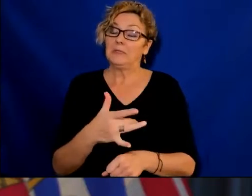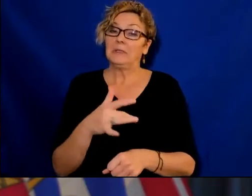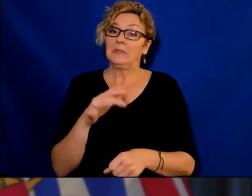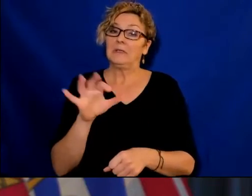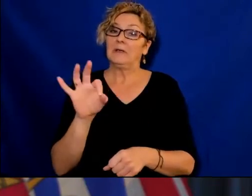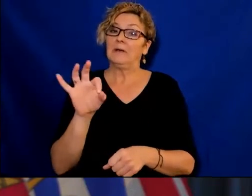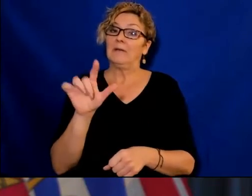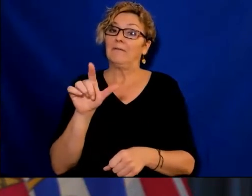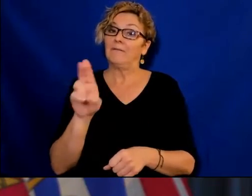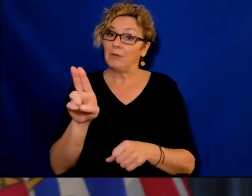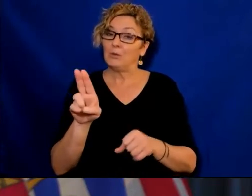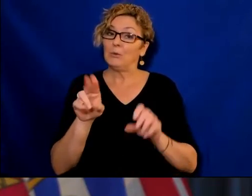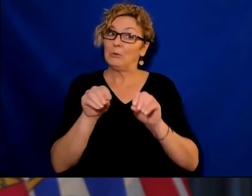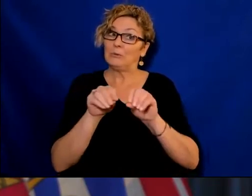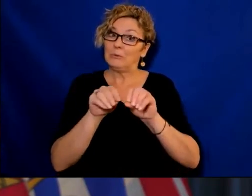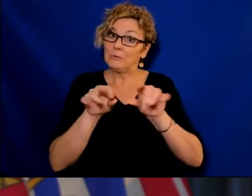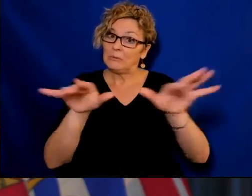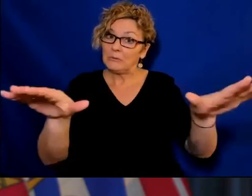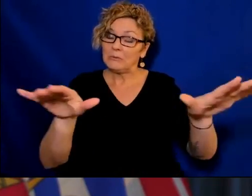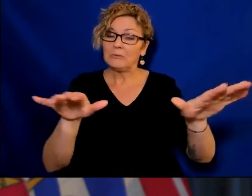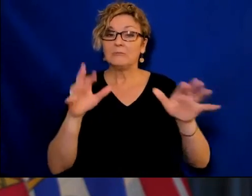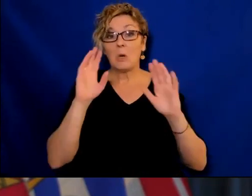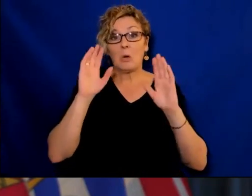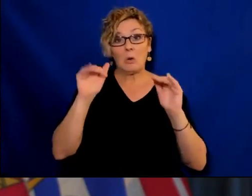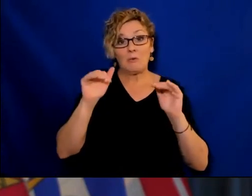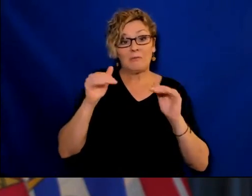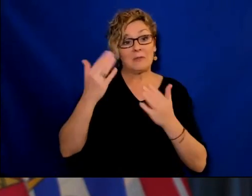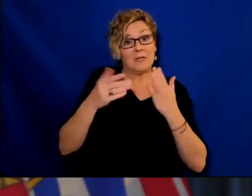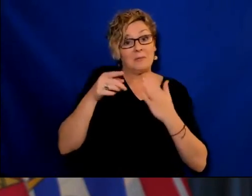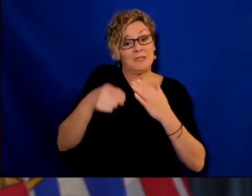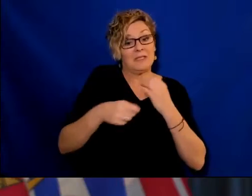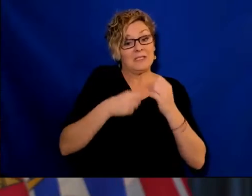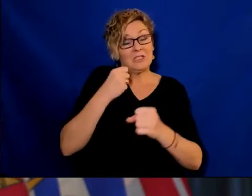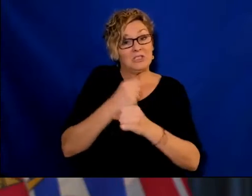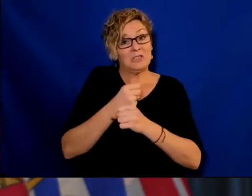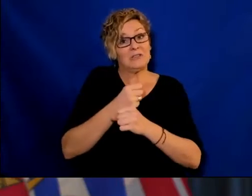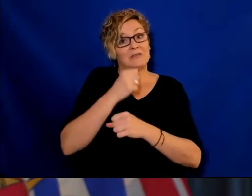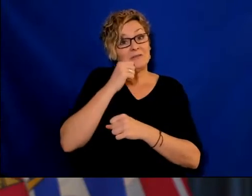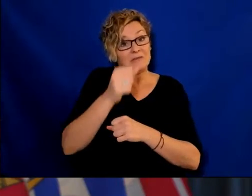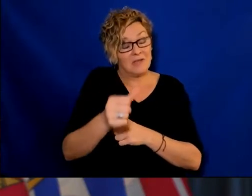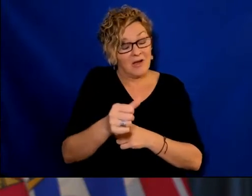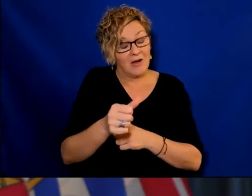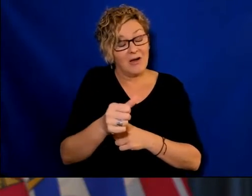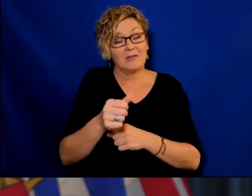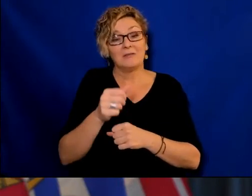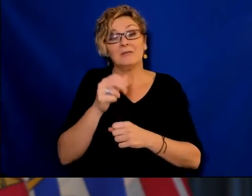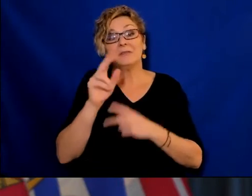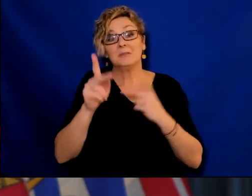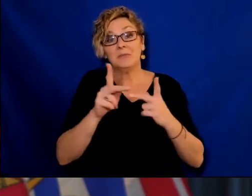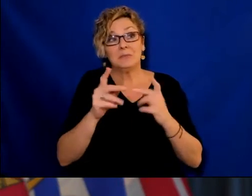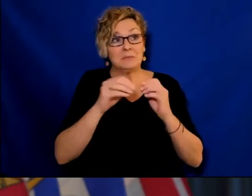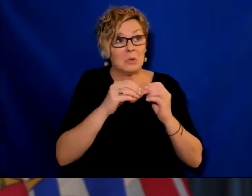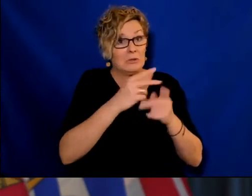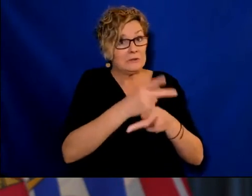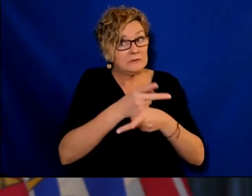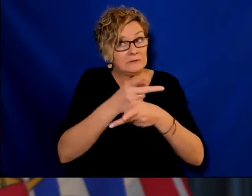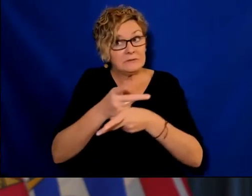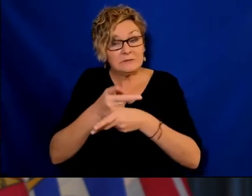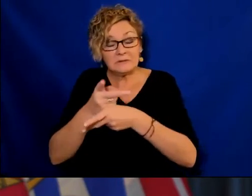also know that people want to spend time together over holiday seasons, and that can spill over